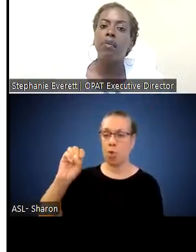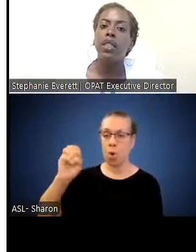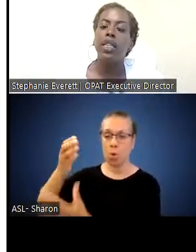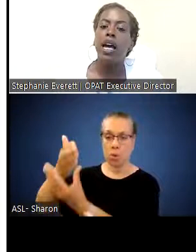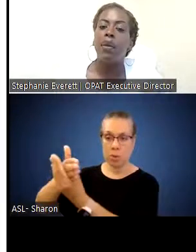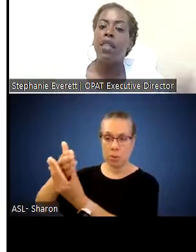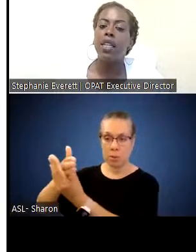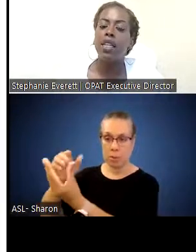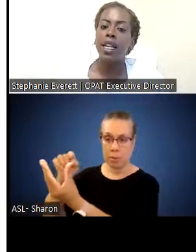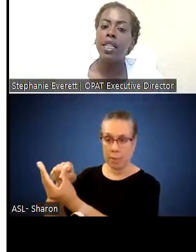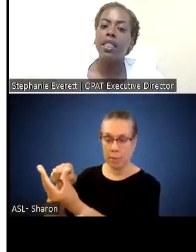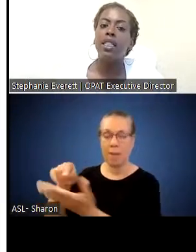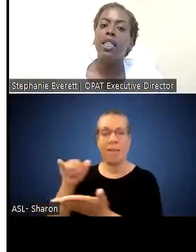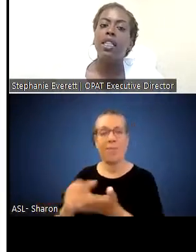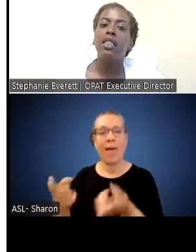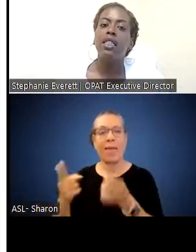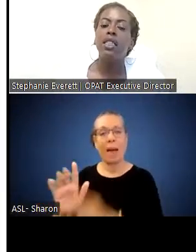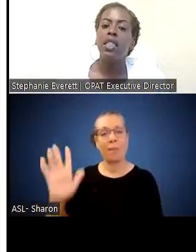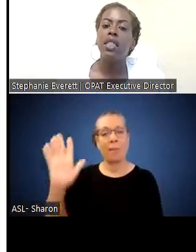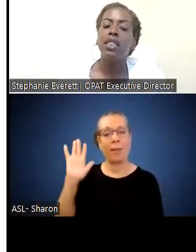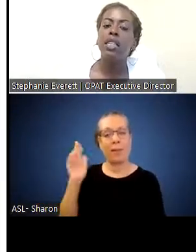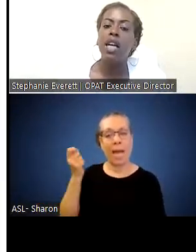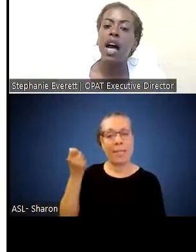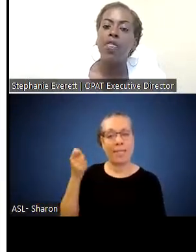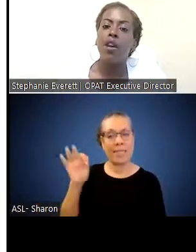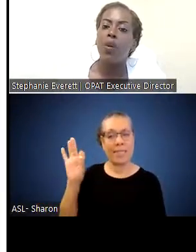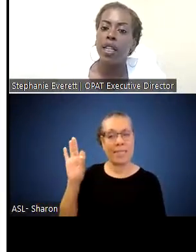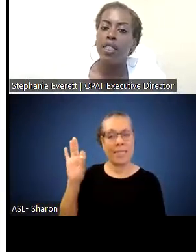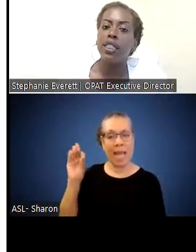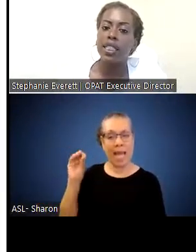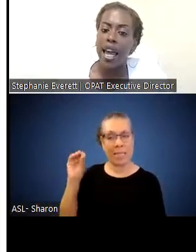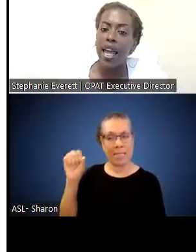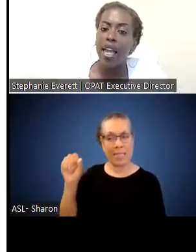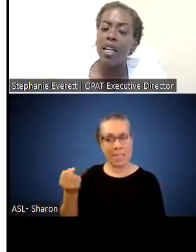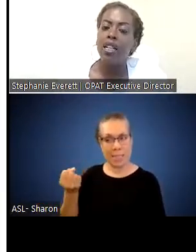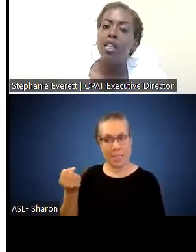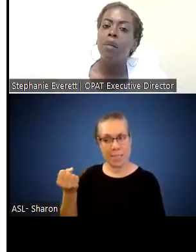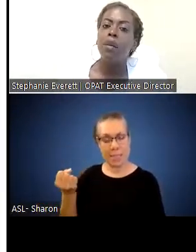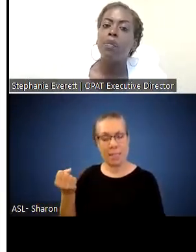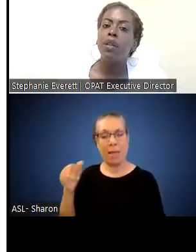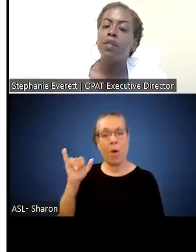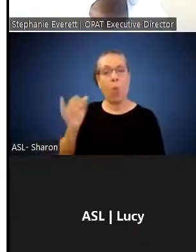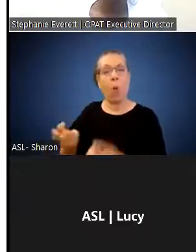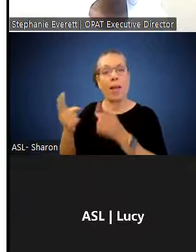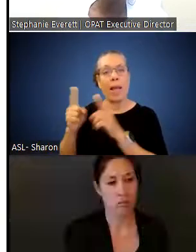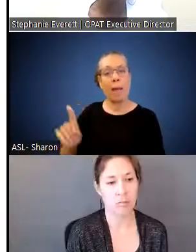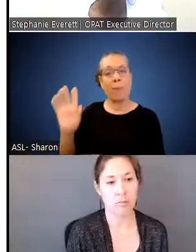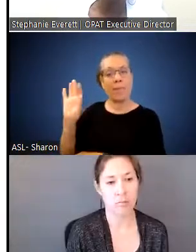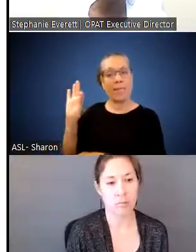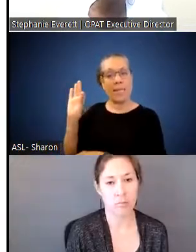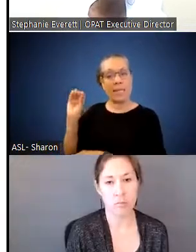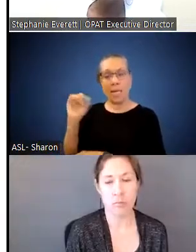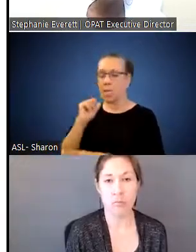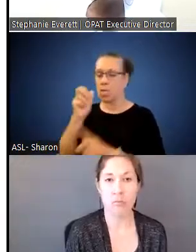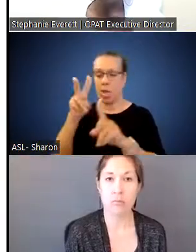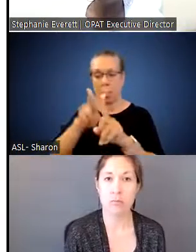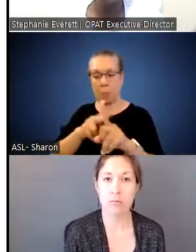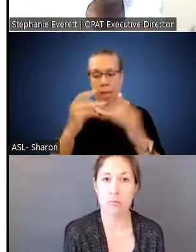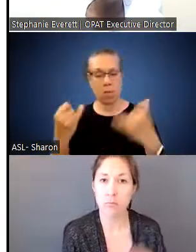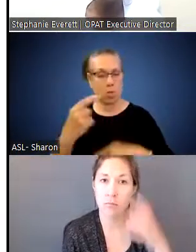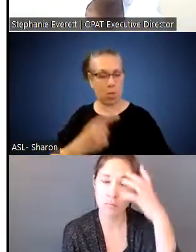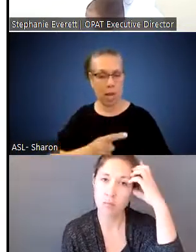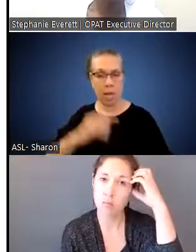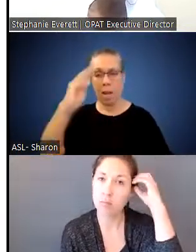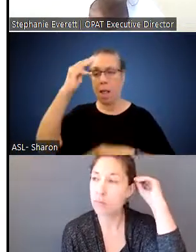That's something that happened in the 90s. That is not their way today. I believe that is something that the mayor has